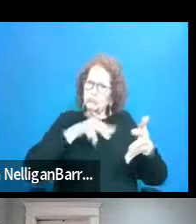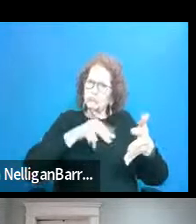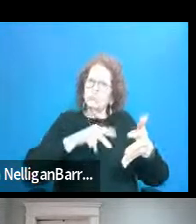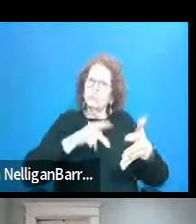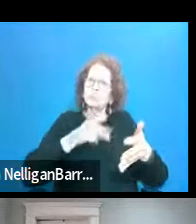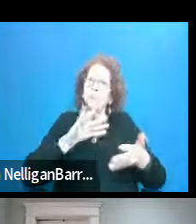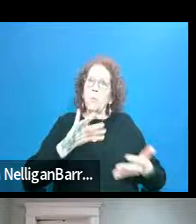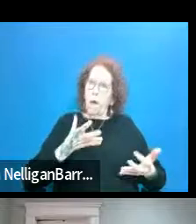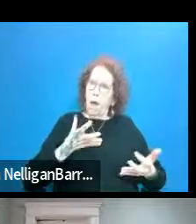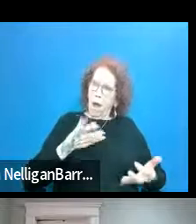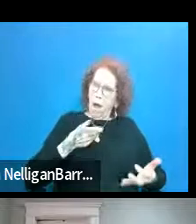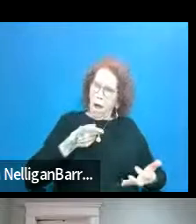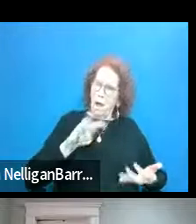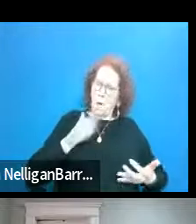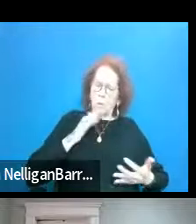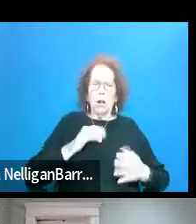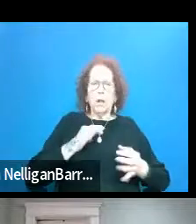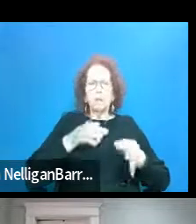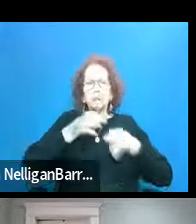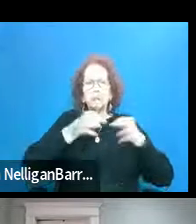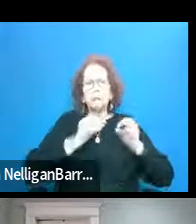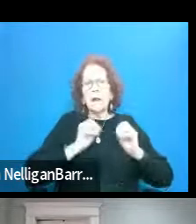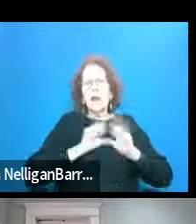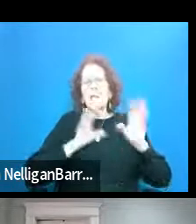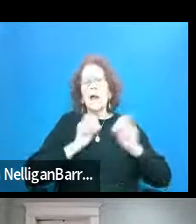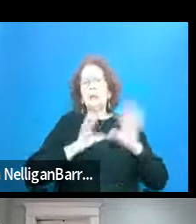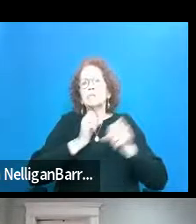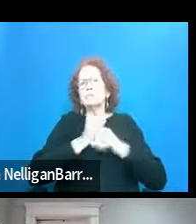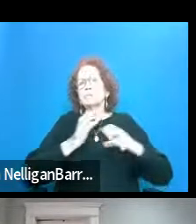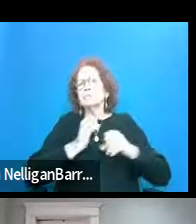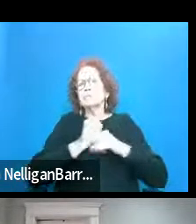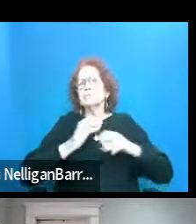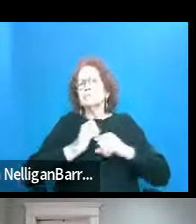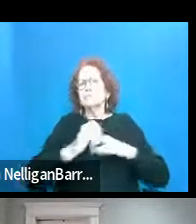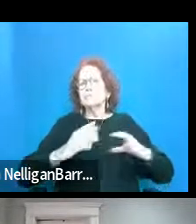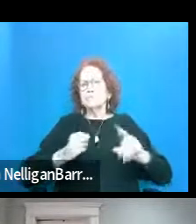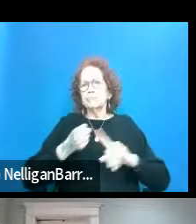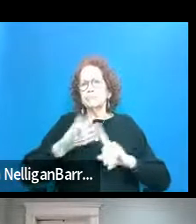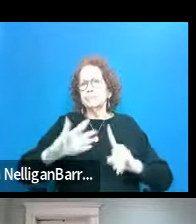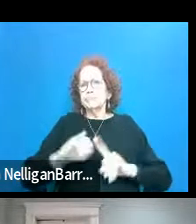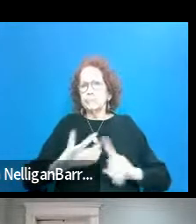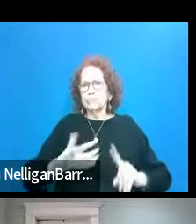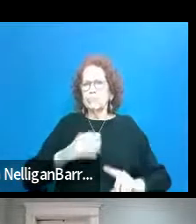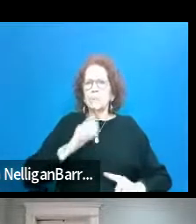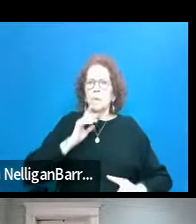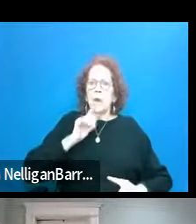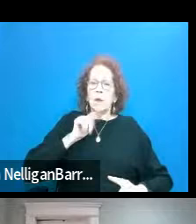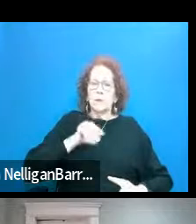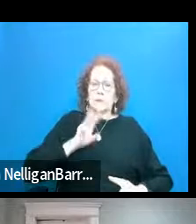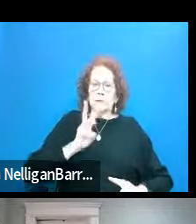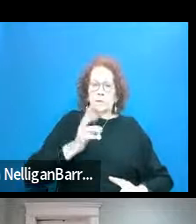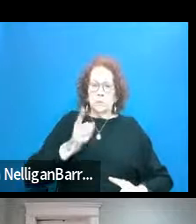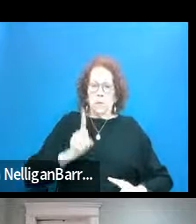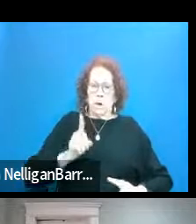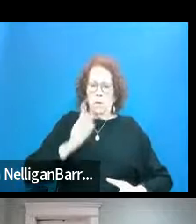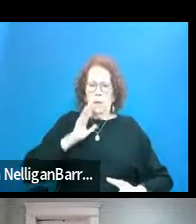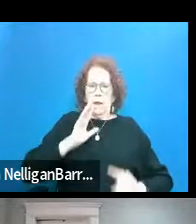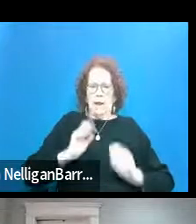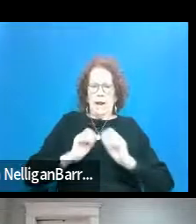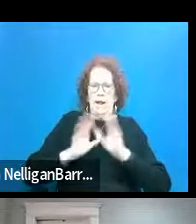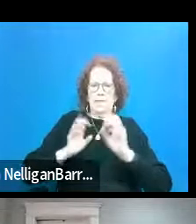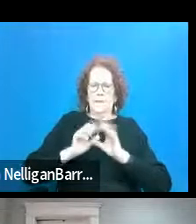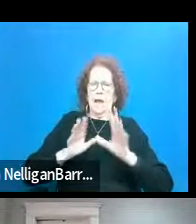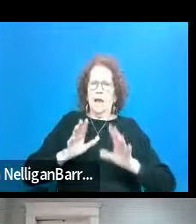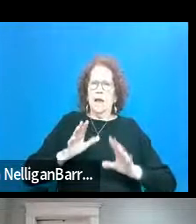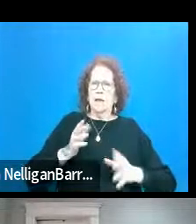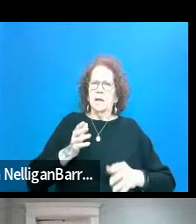on introductory number 161. They're just going to write that a little better. It's a little confusing, but it's pretty clear what they're, no, it's not pretty